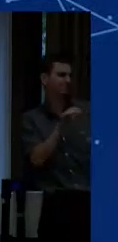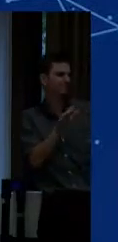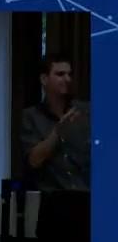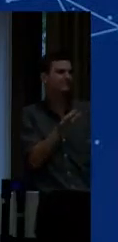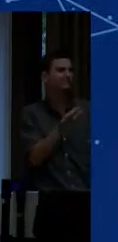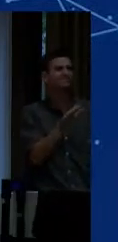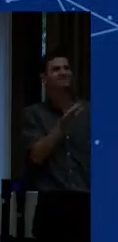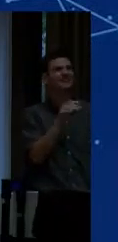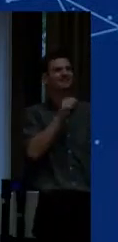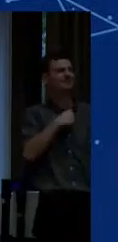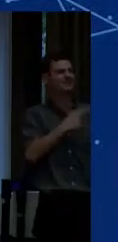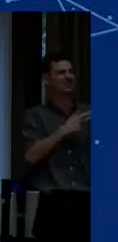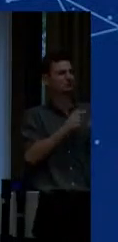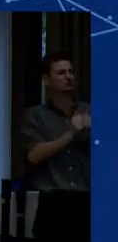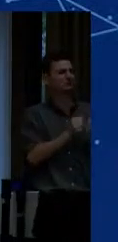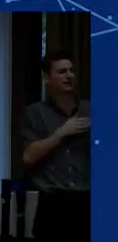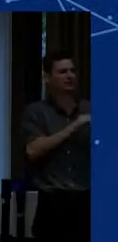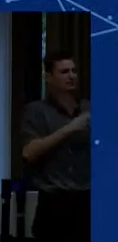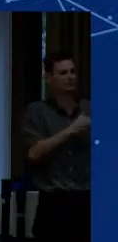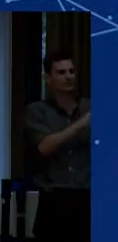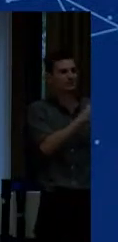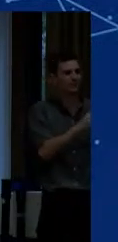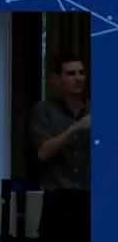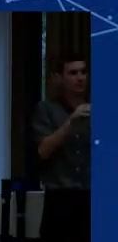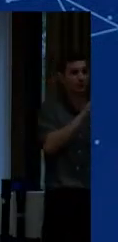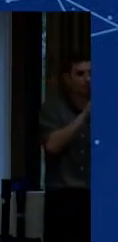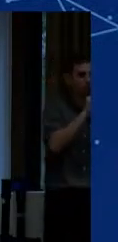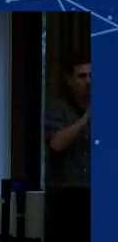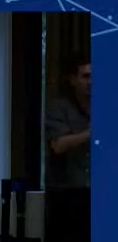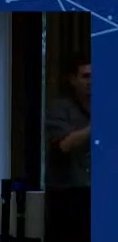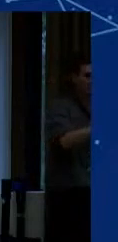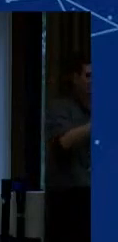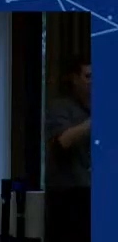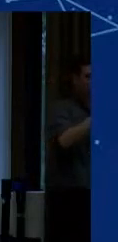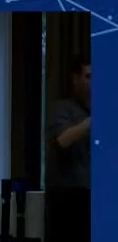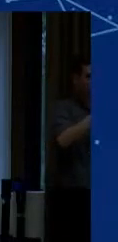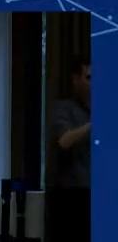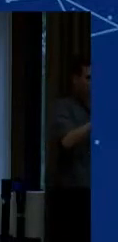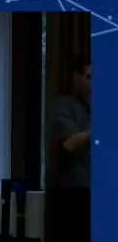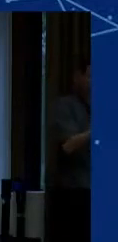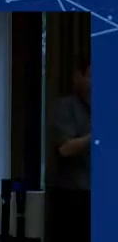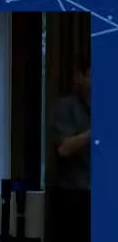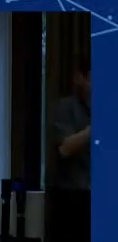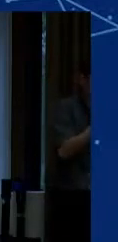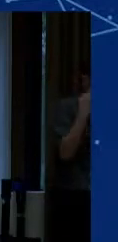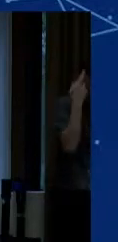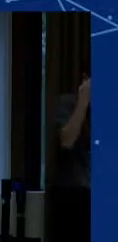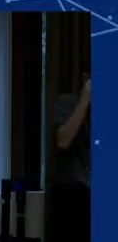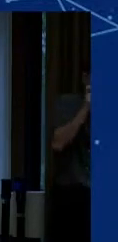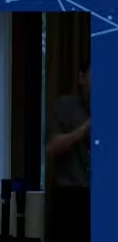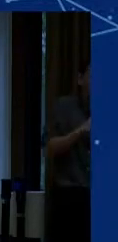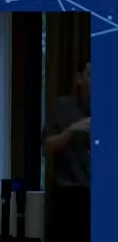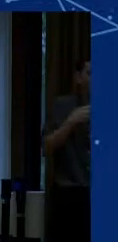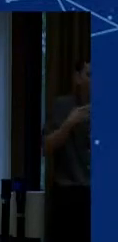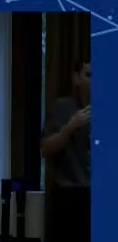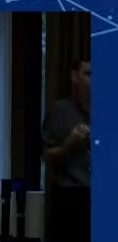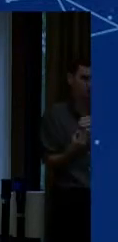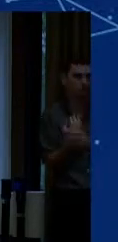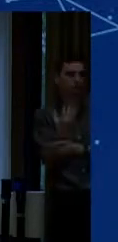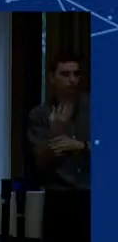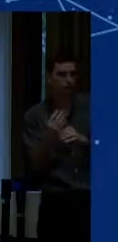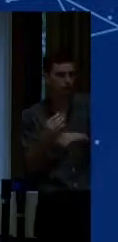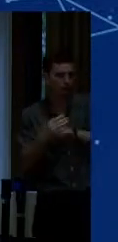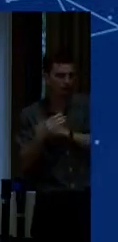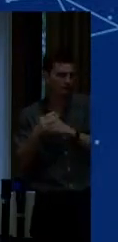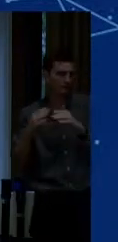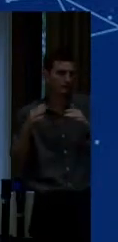like, well, we're not planting right away because we have to wait more for the spring. So I needed a meal plan for dog.